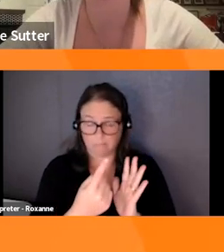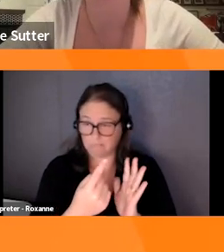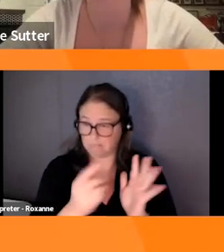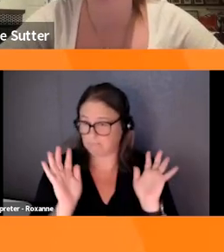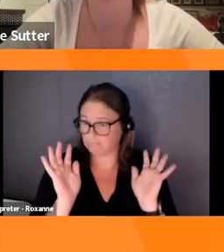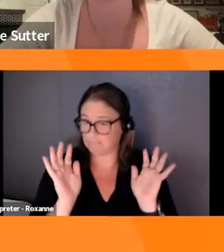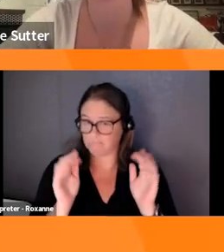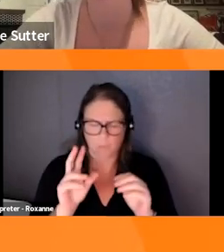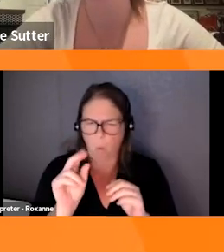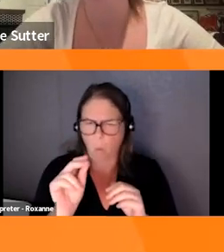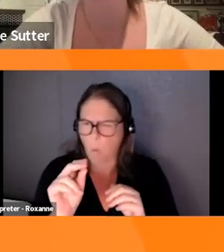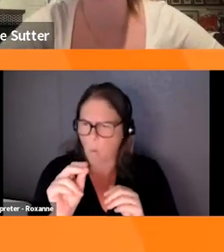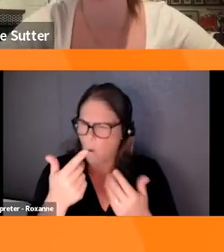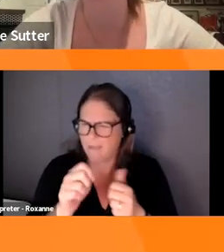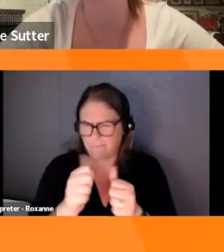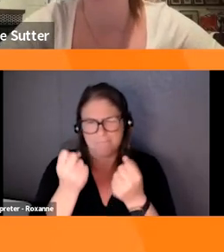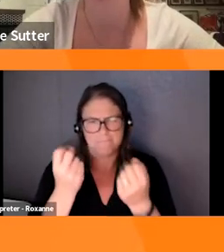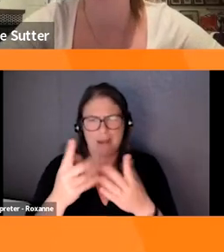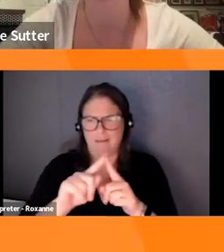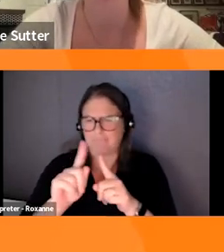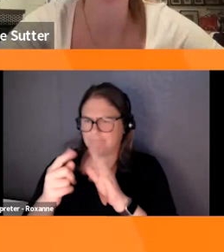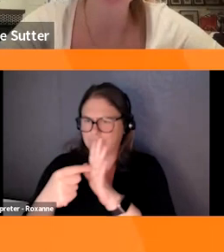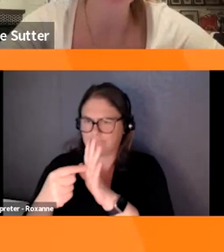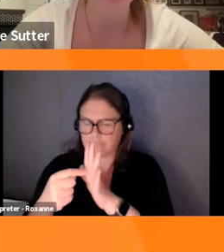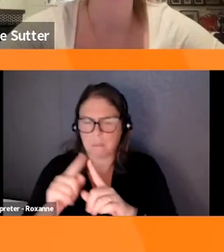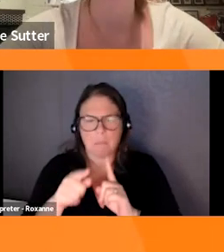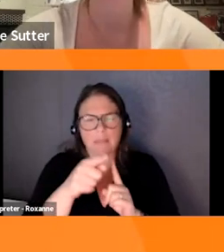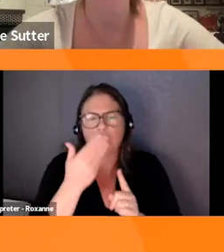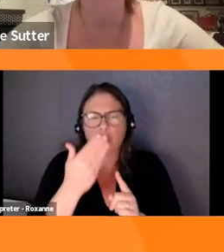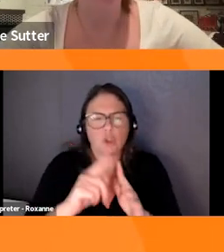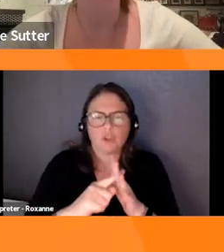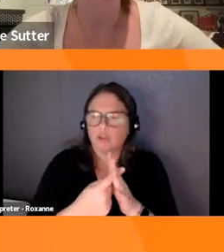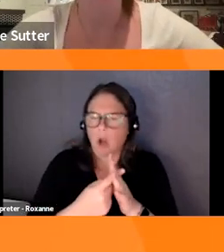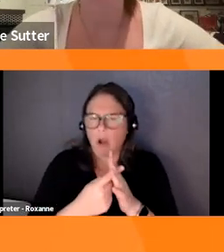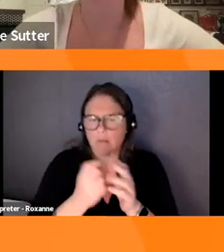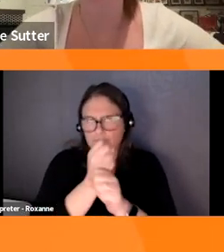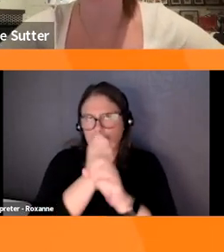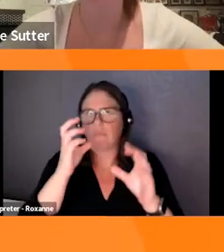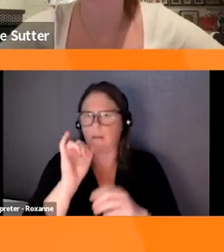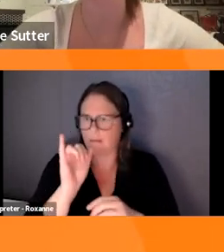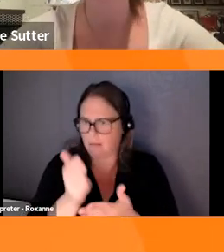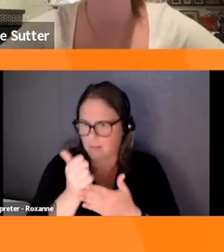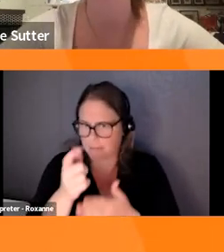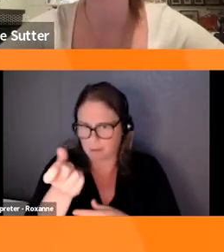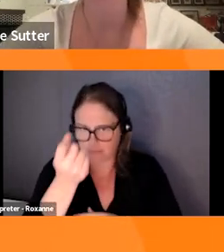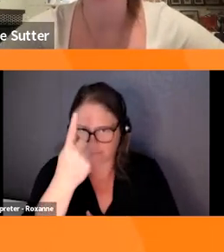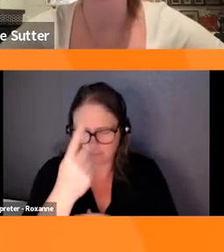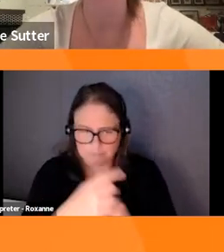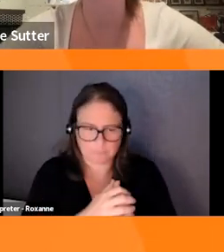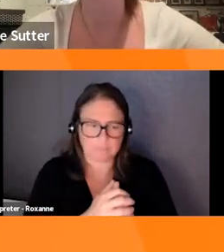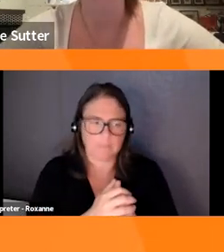or anything, but it's just a good jumping point to give you a little bit more information. So on the last page, there also is an